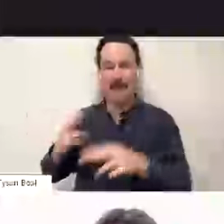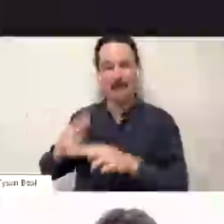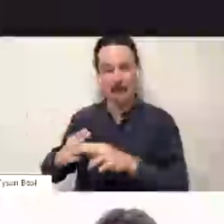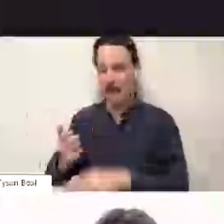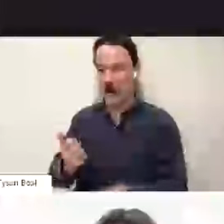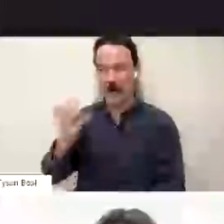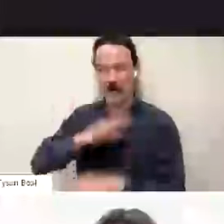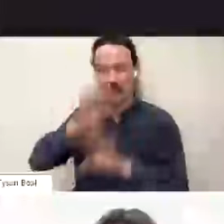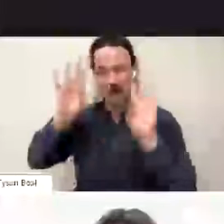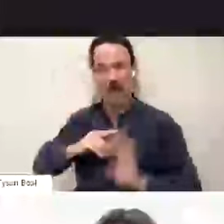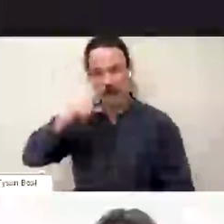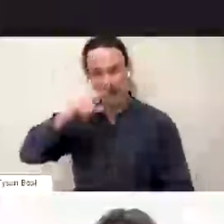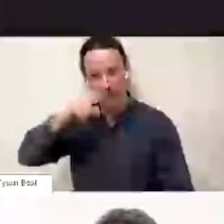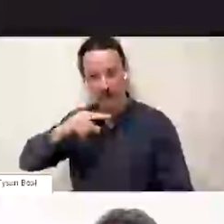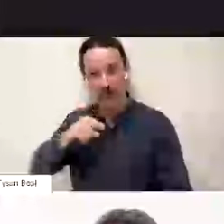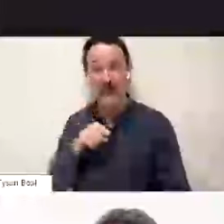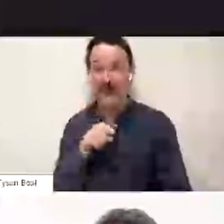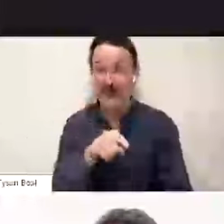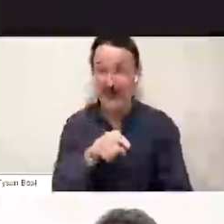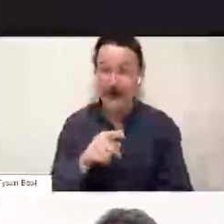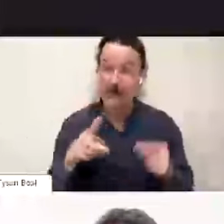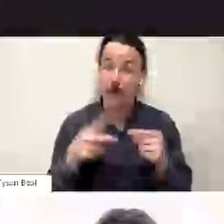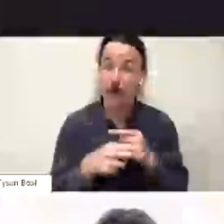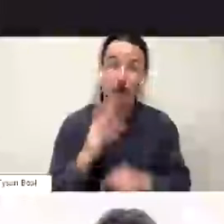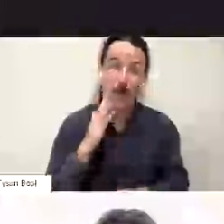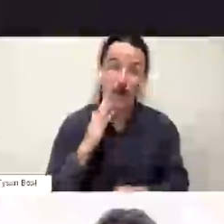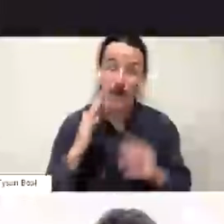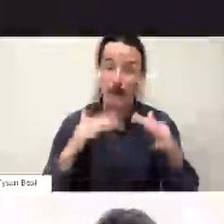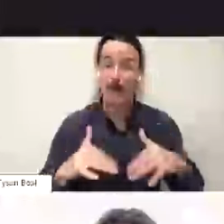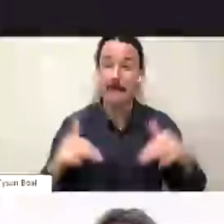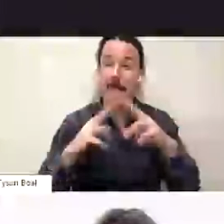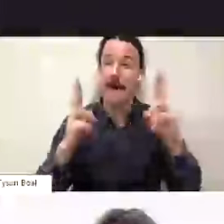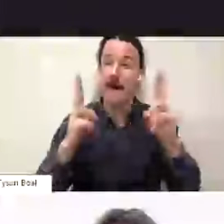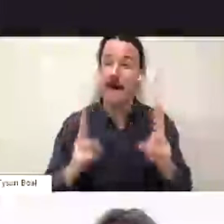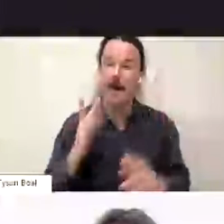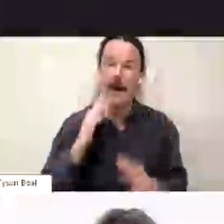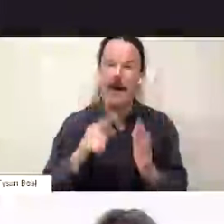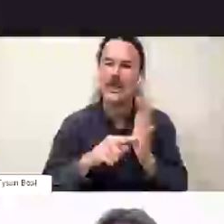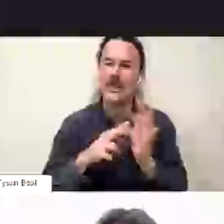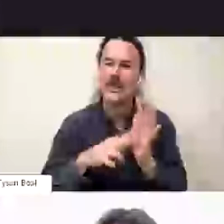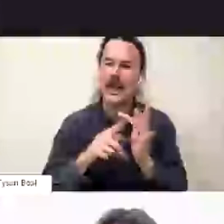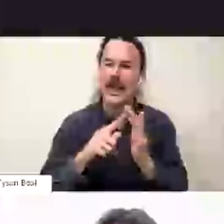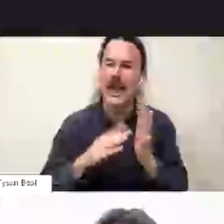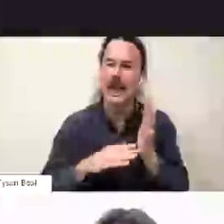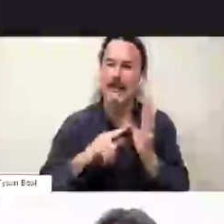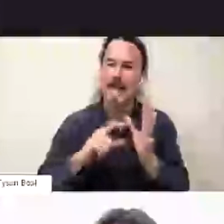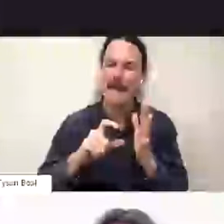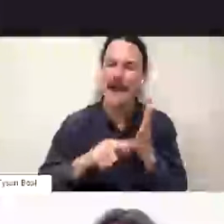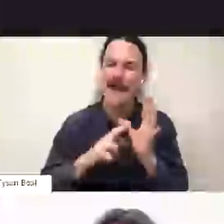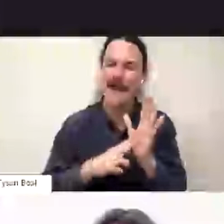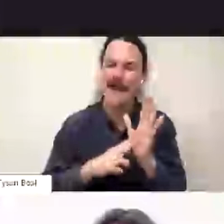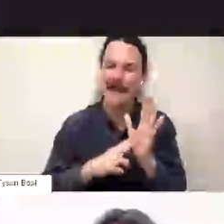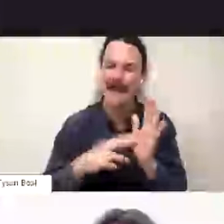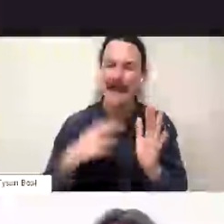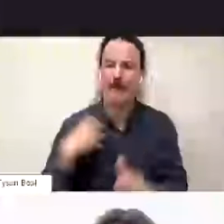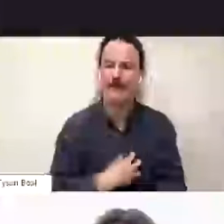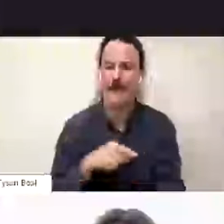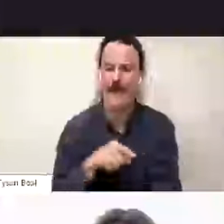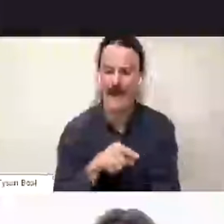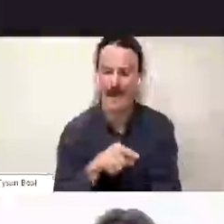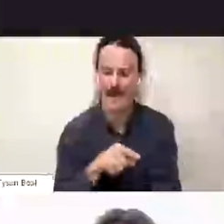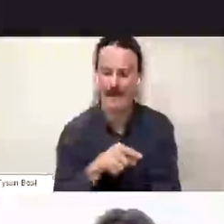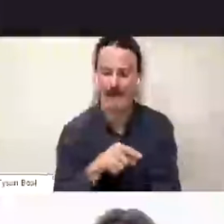House when Jenny Macklin was the minister. I sadly report to you today that